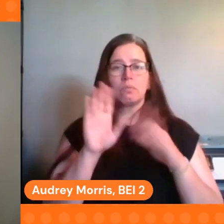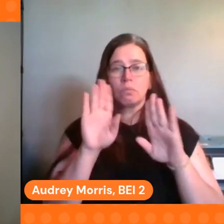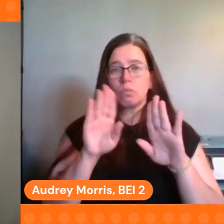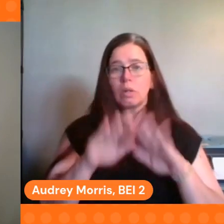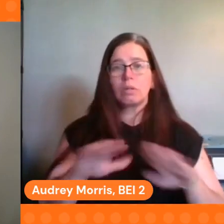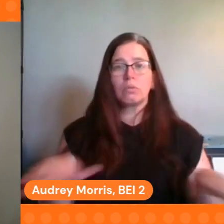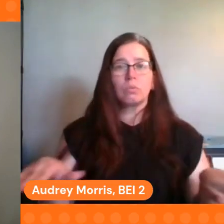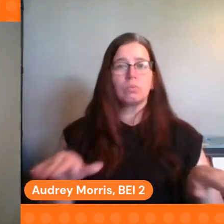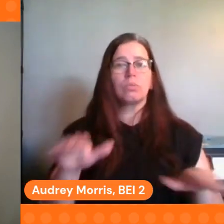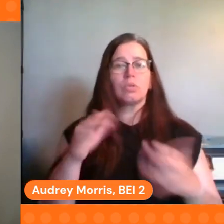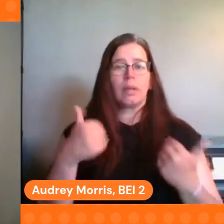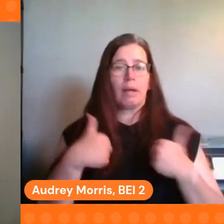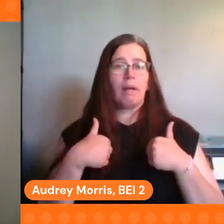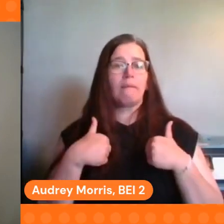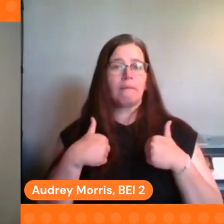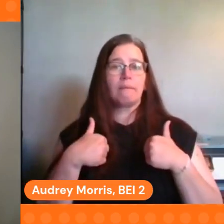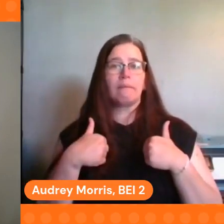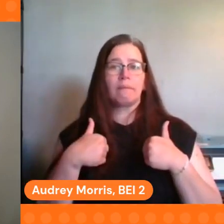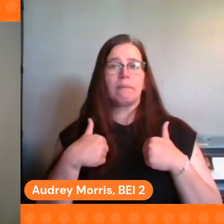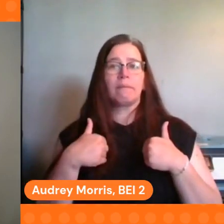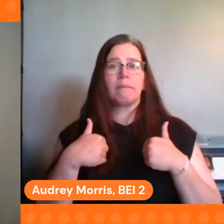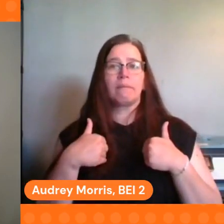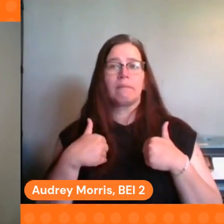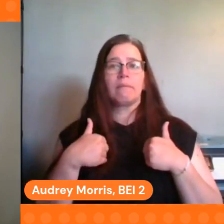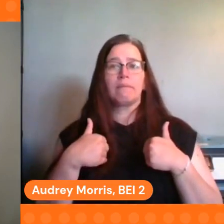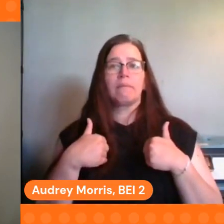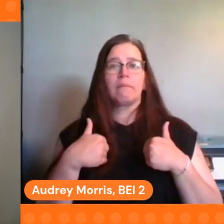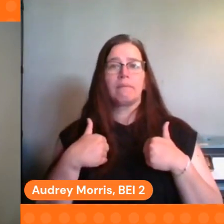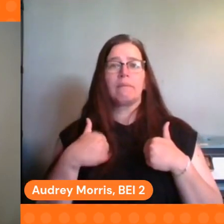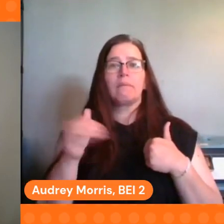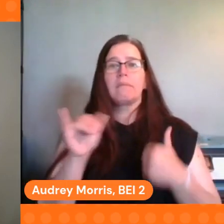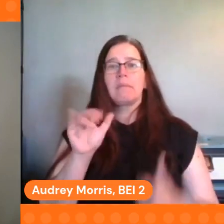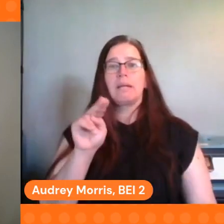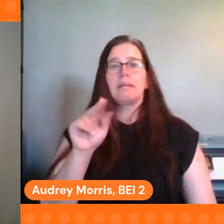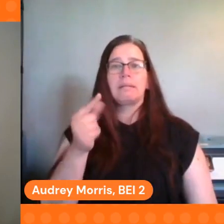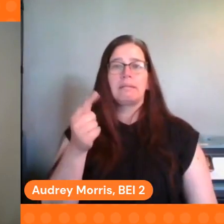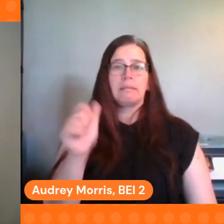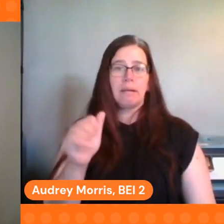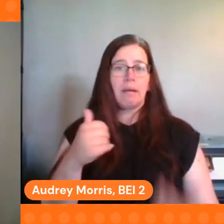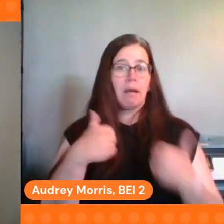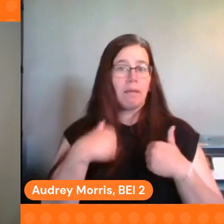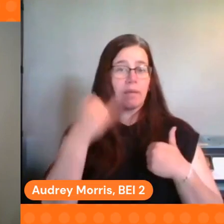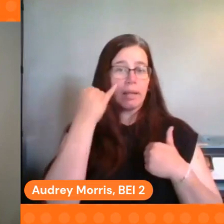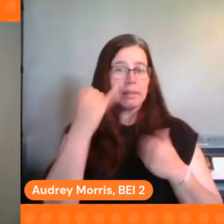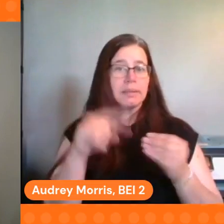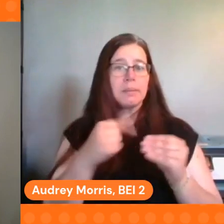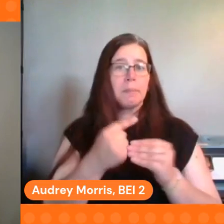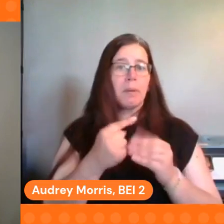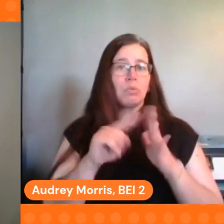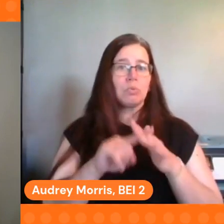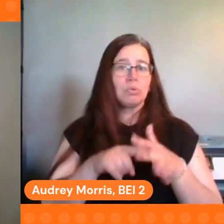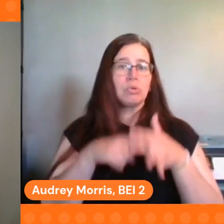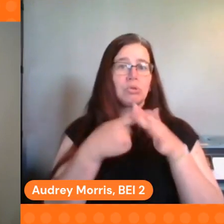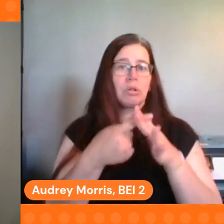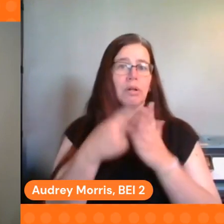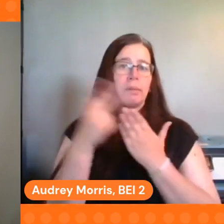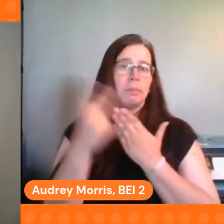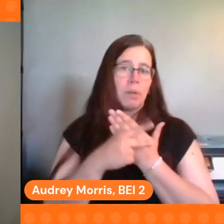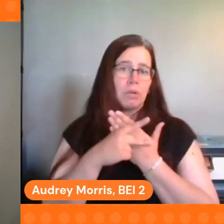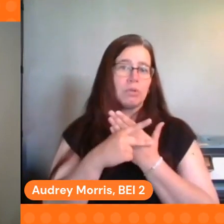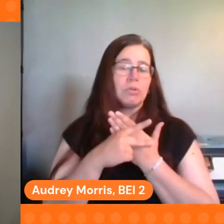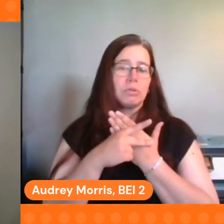to, like, just what Na said, that you can actually get ideas of how to start a certain project,